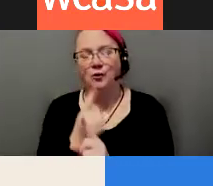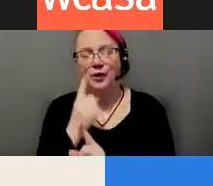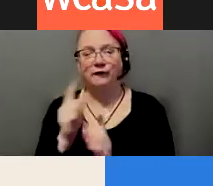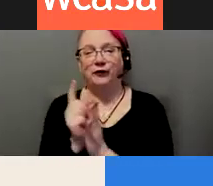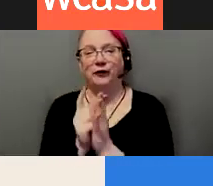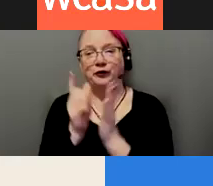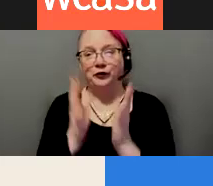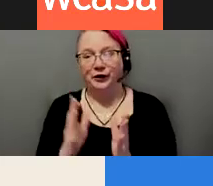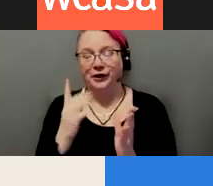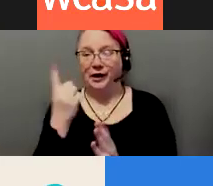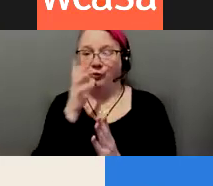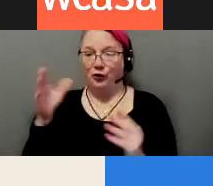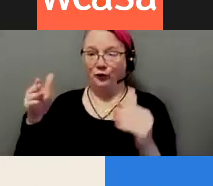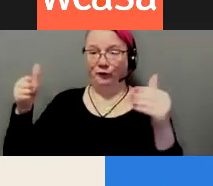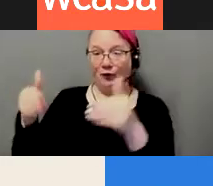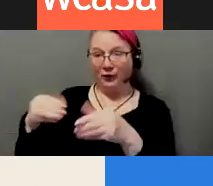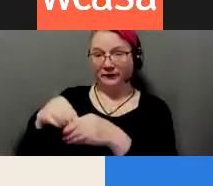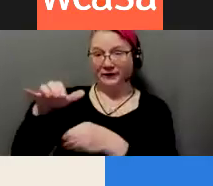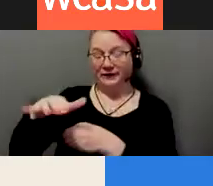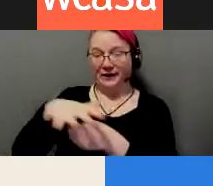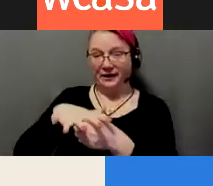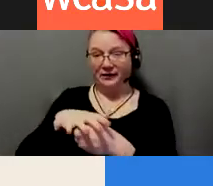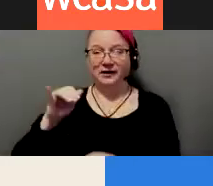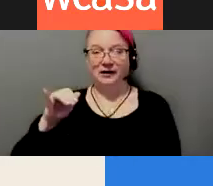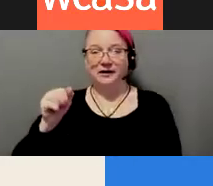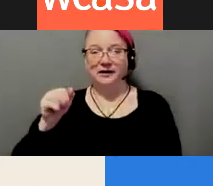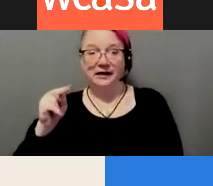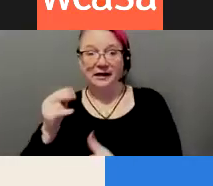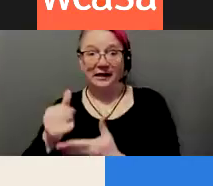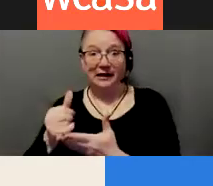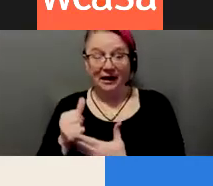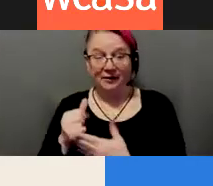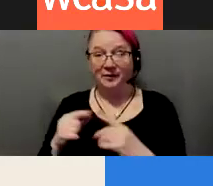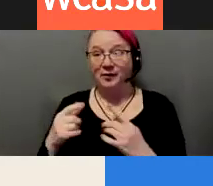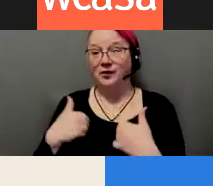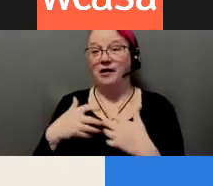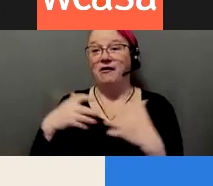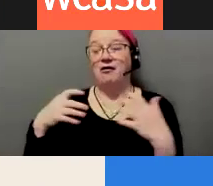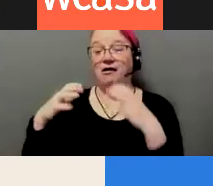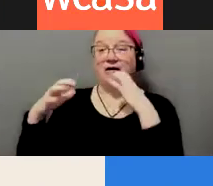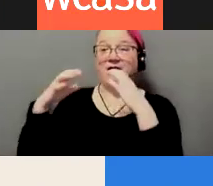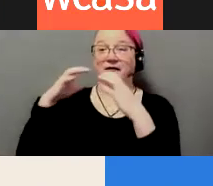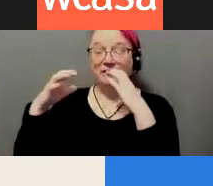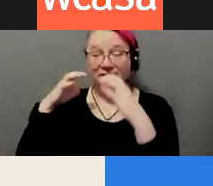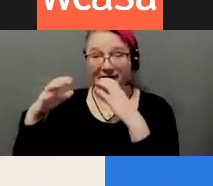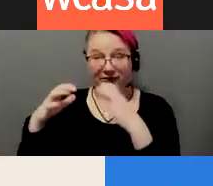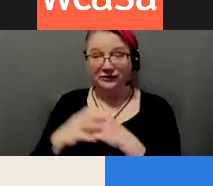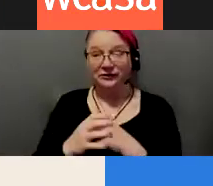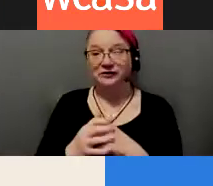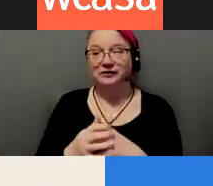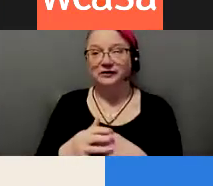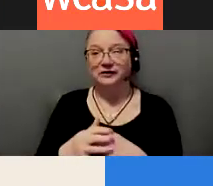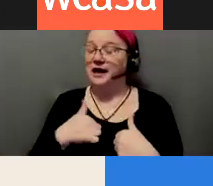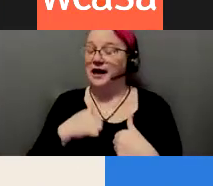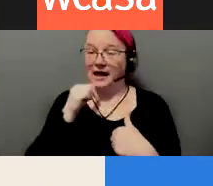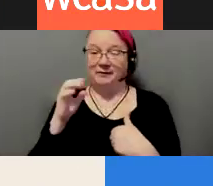and one that focuses in that area of law. Ian helped me a bit with this, but we had a lot of conversations about and I'm not a